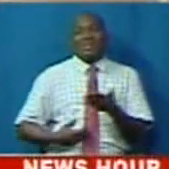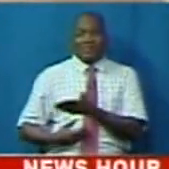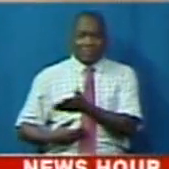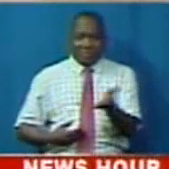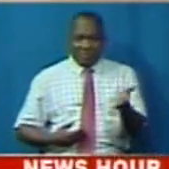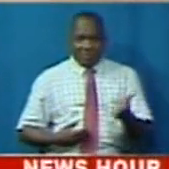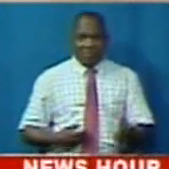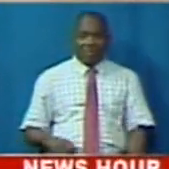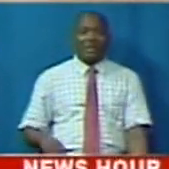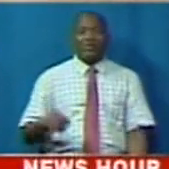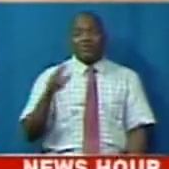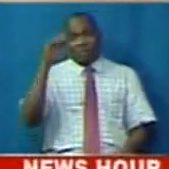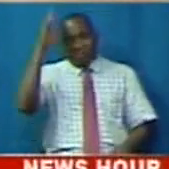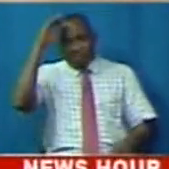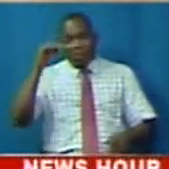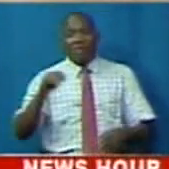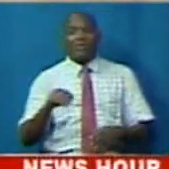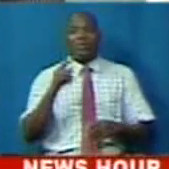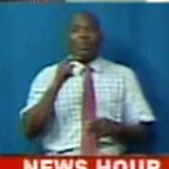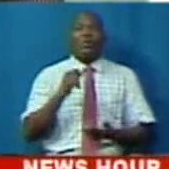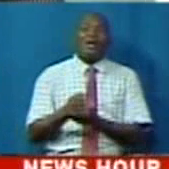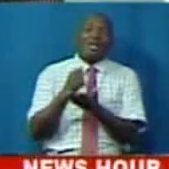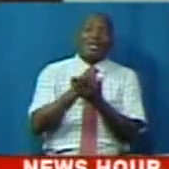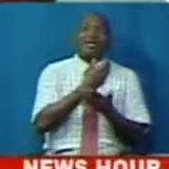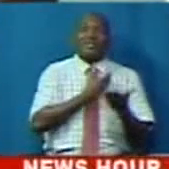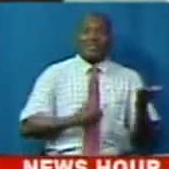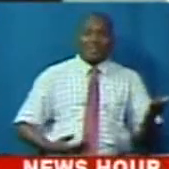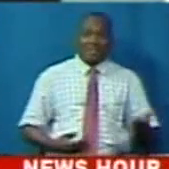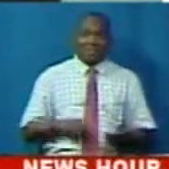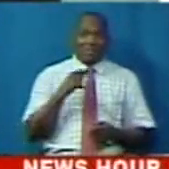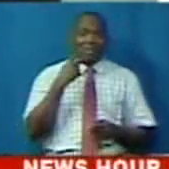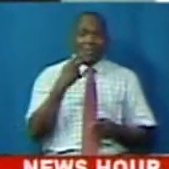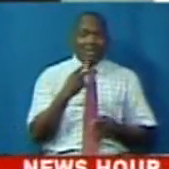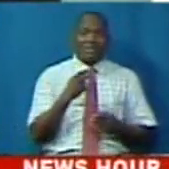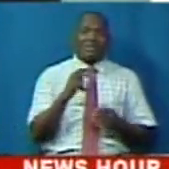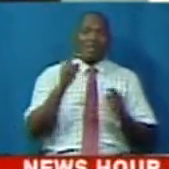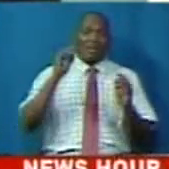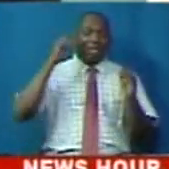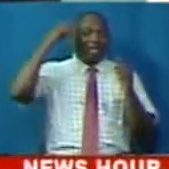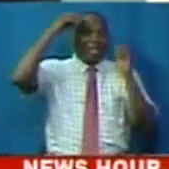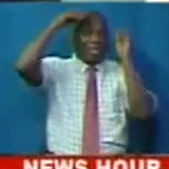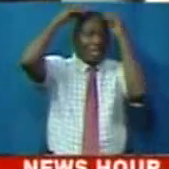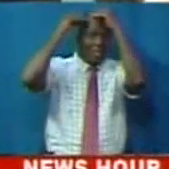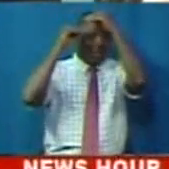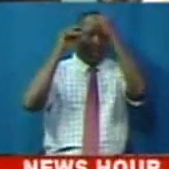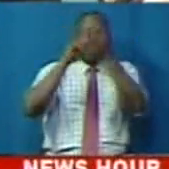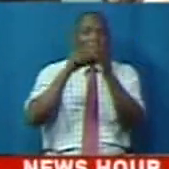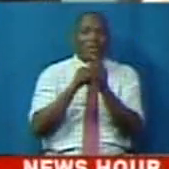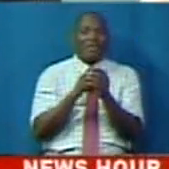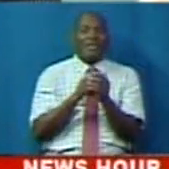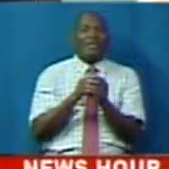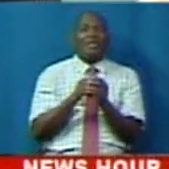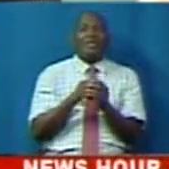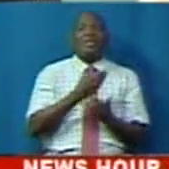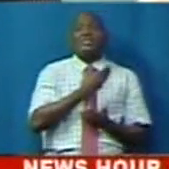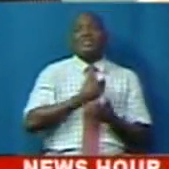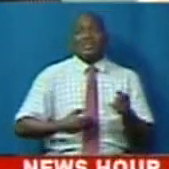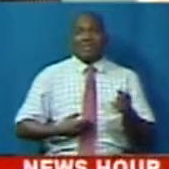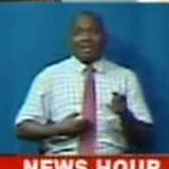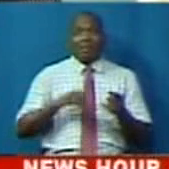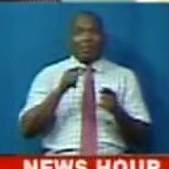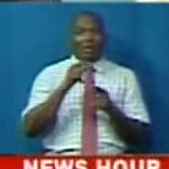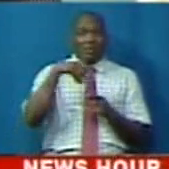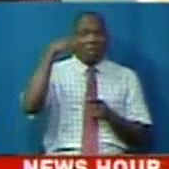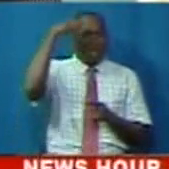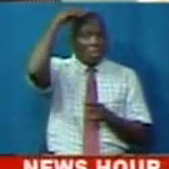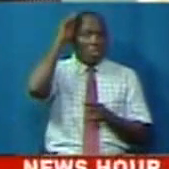That are the boys in Nachimba. When you see anyone wearing it this way, it means that he's a chief like him. But when you see